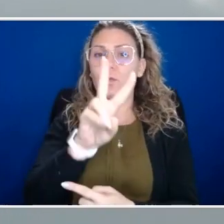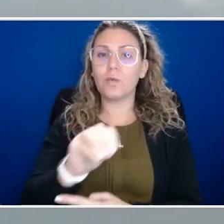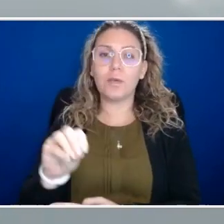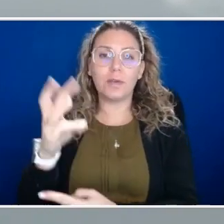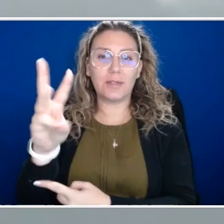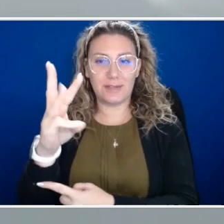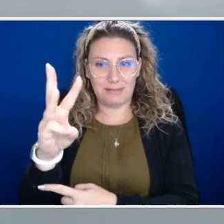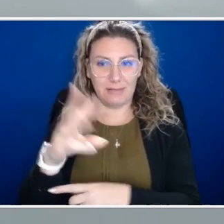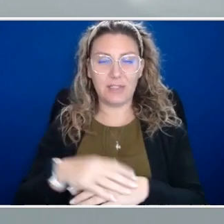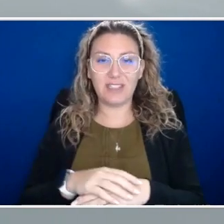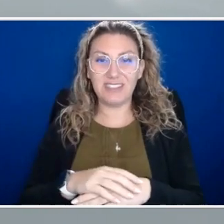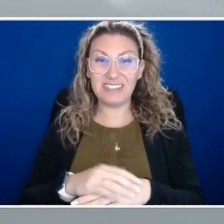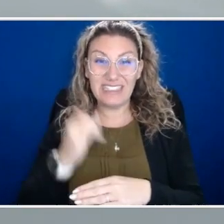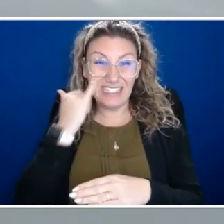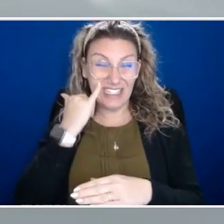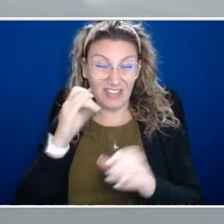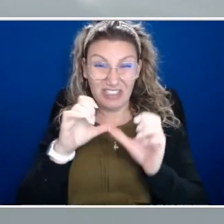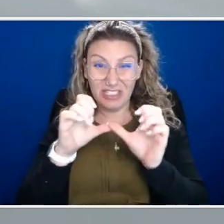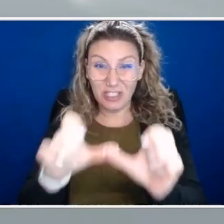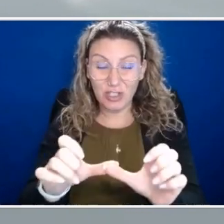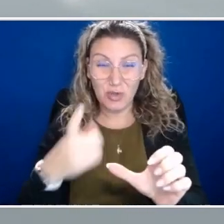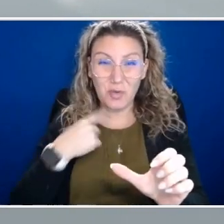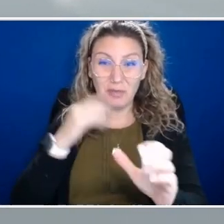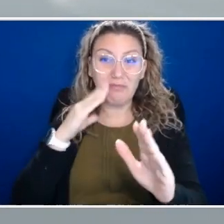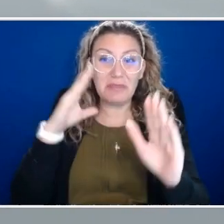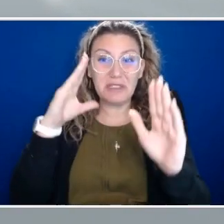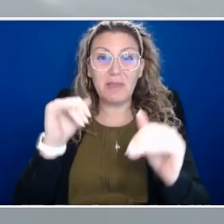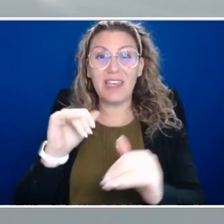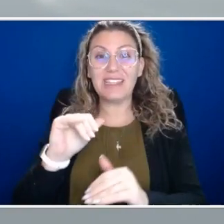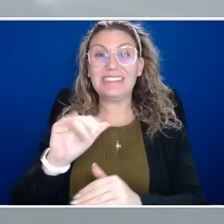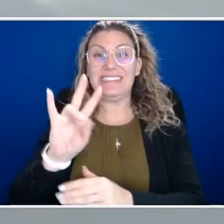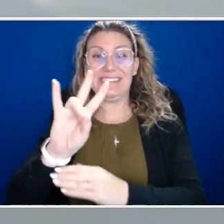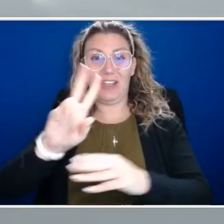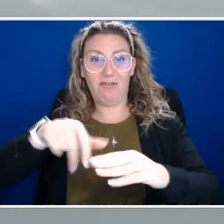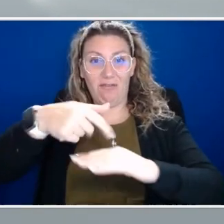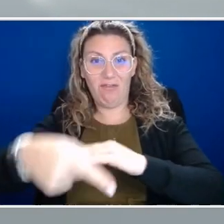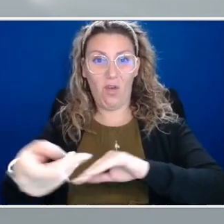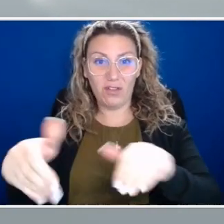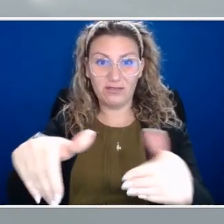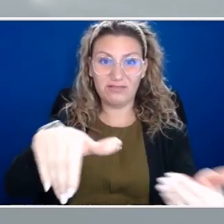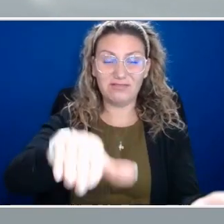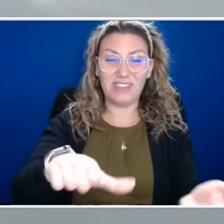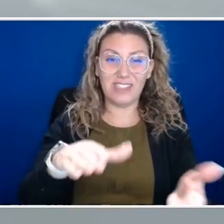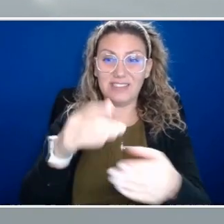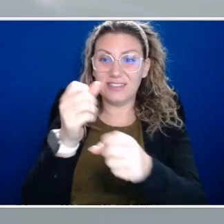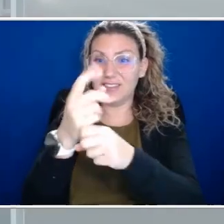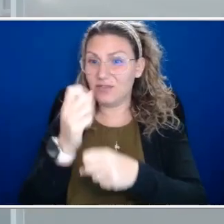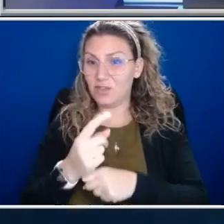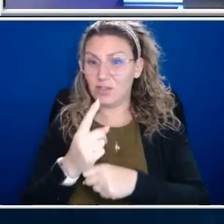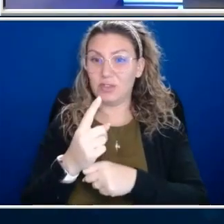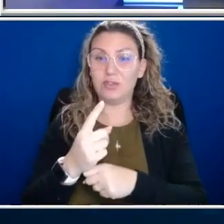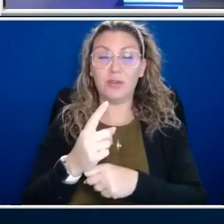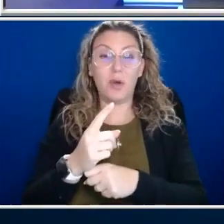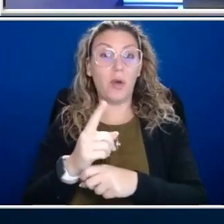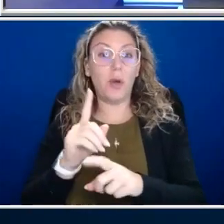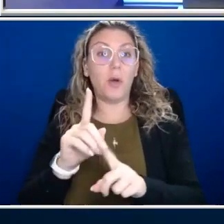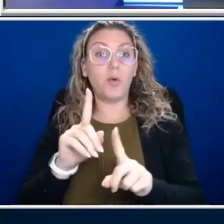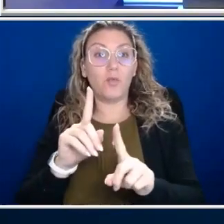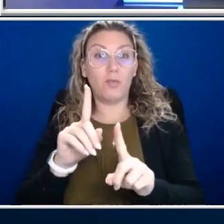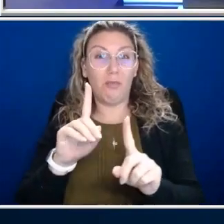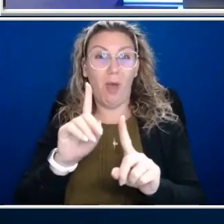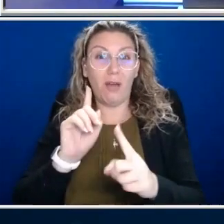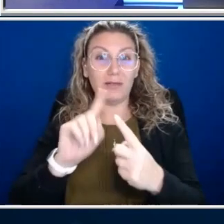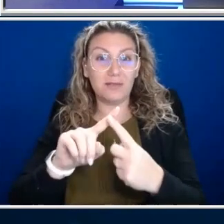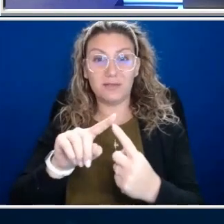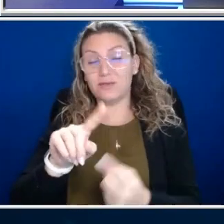fall deaths every hour by the year 2030. It has become a major public health concern. But as we said, falls